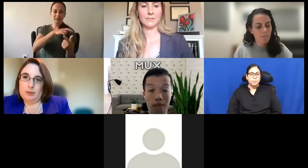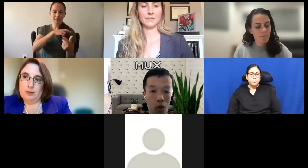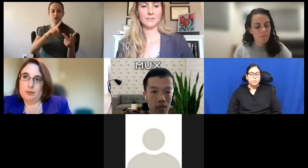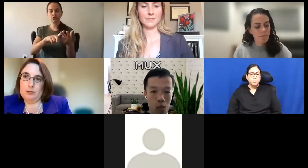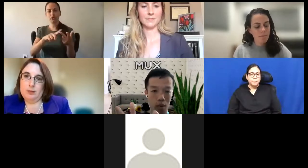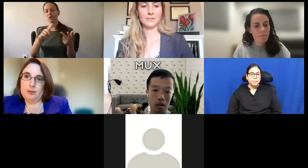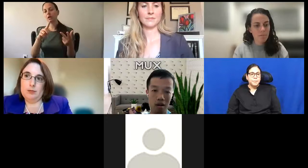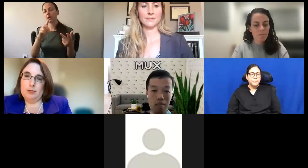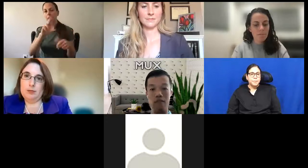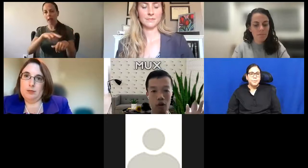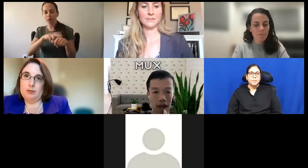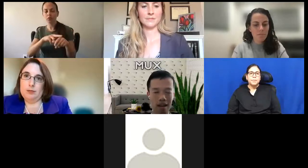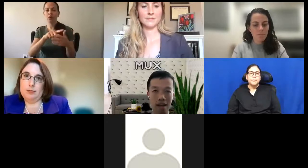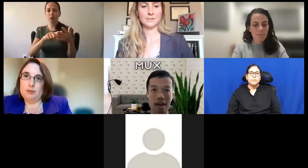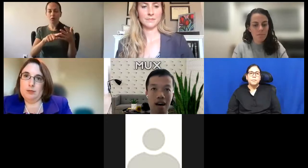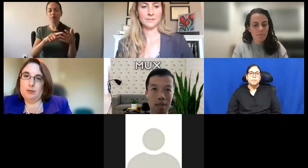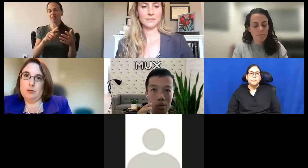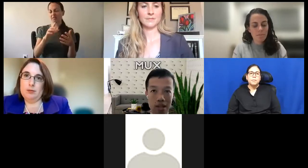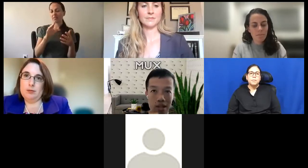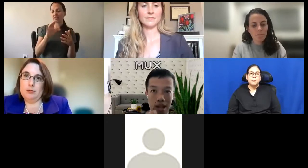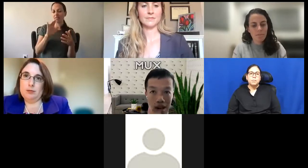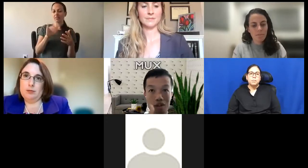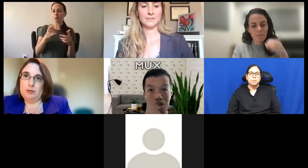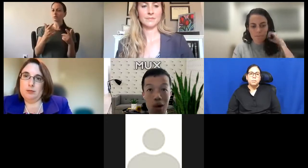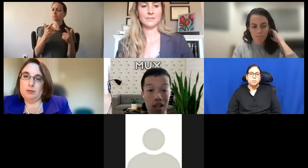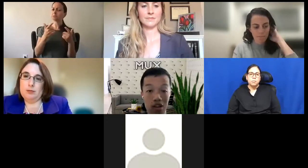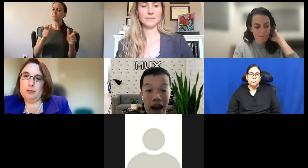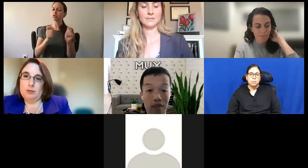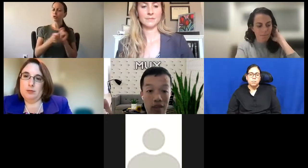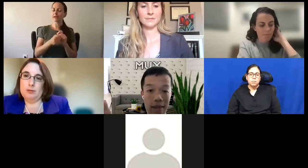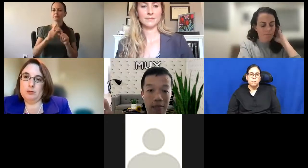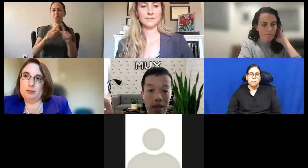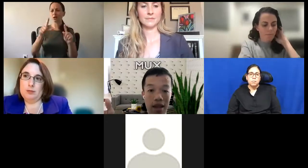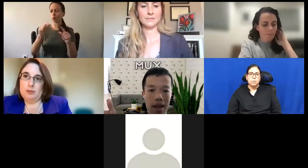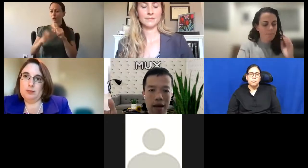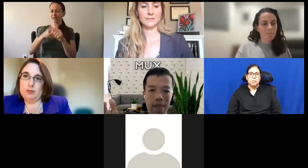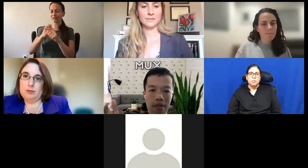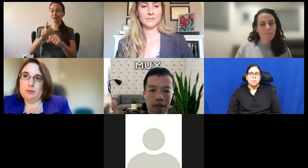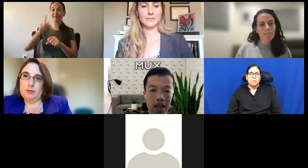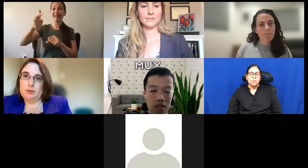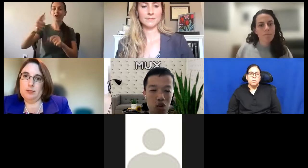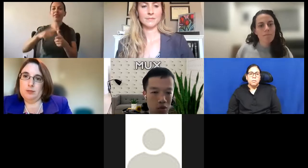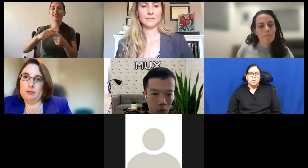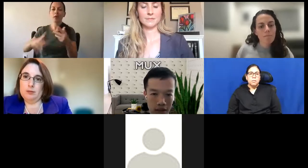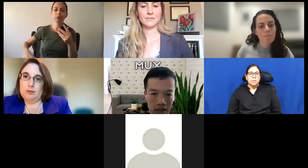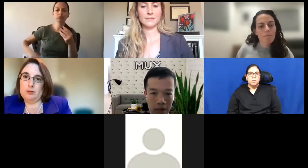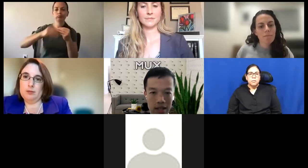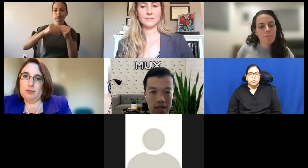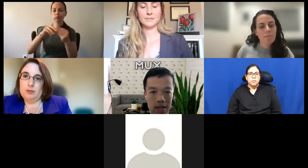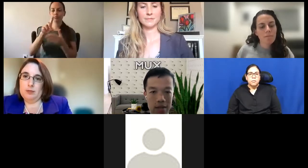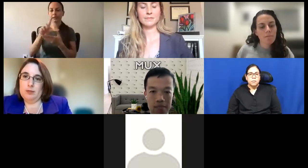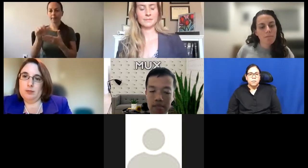huge step forward from where we were before that. But it wasn't until like another 20 years after that that individuals